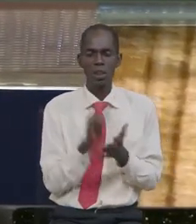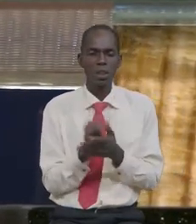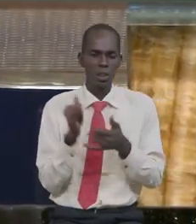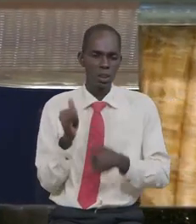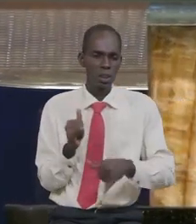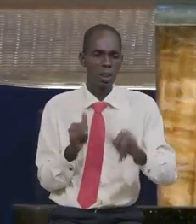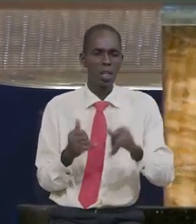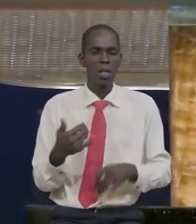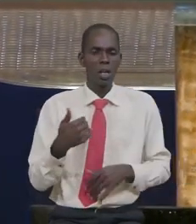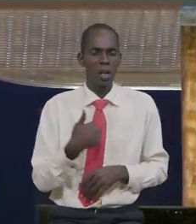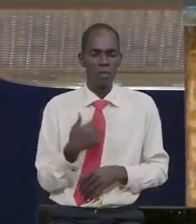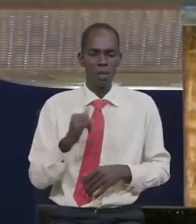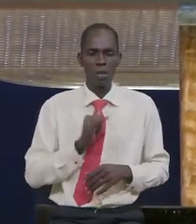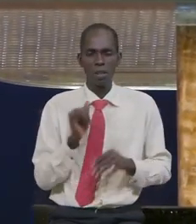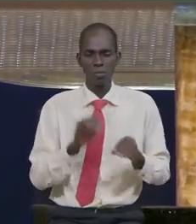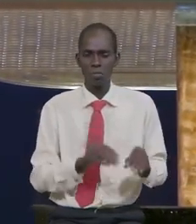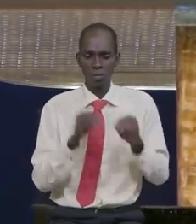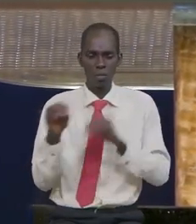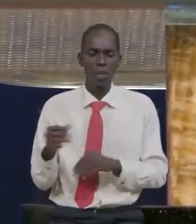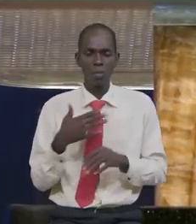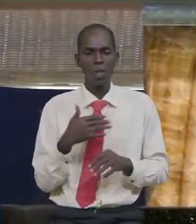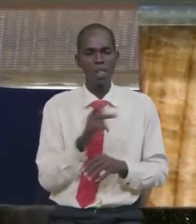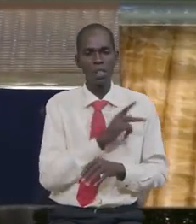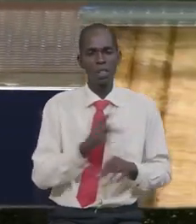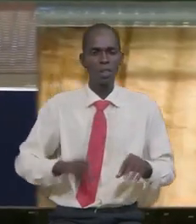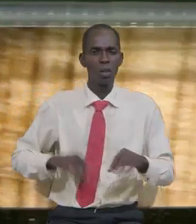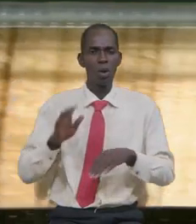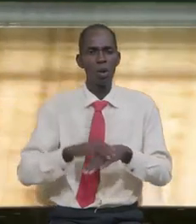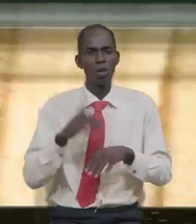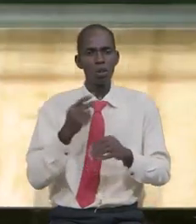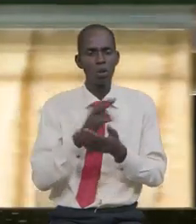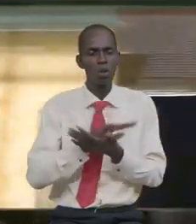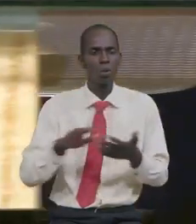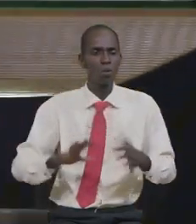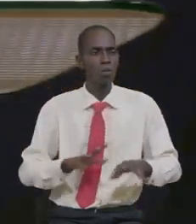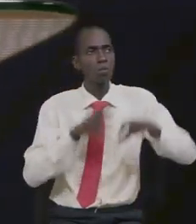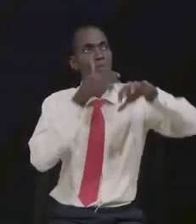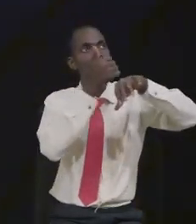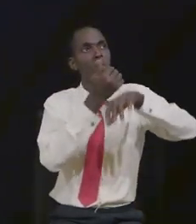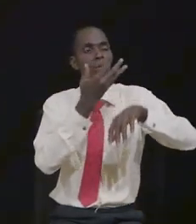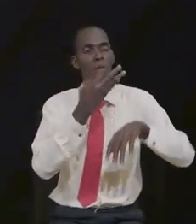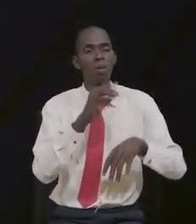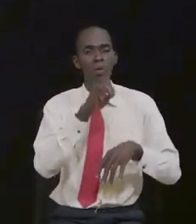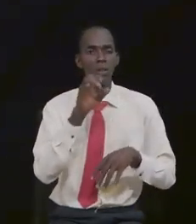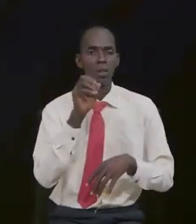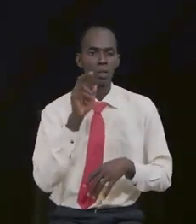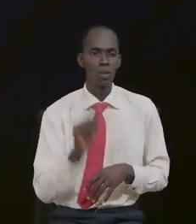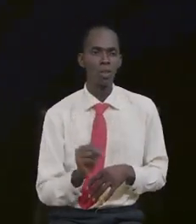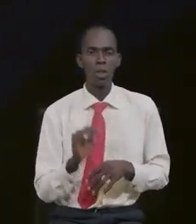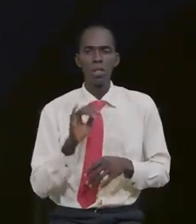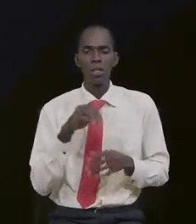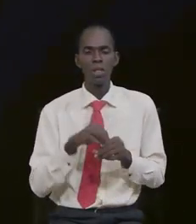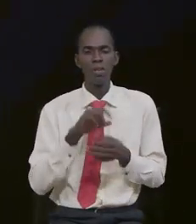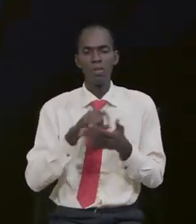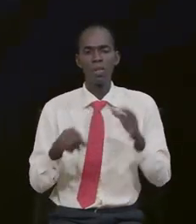I set my king upon my holy hill of Zion. Look at verse 7. In verse 7 it